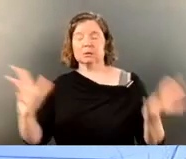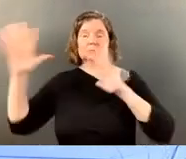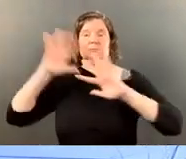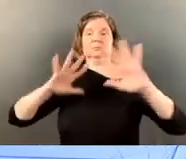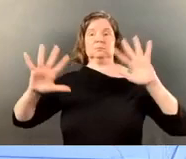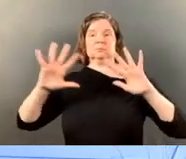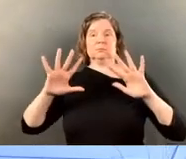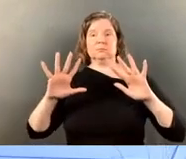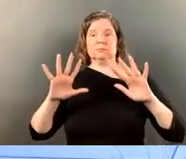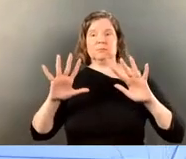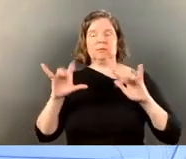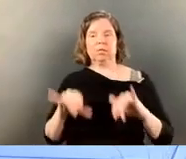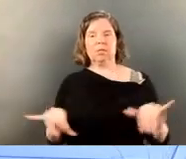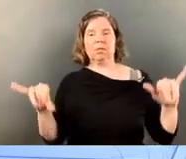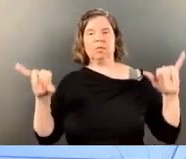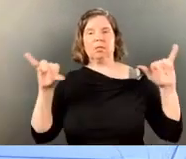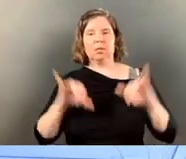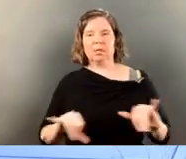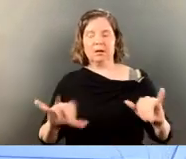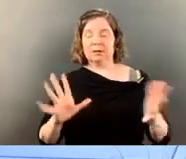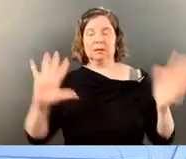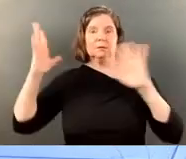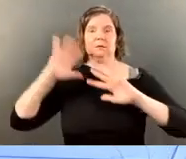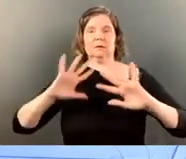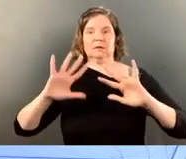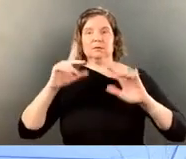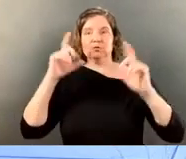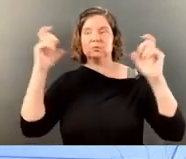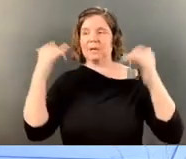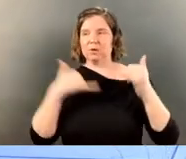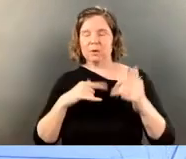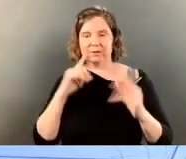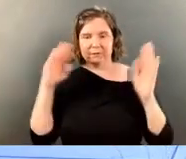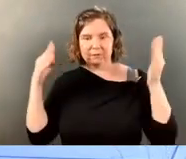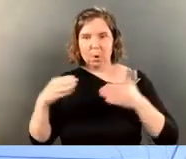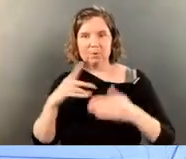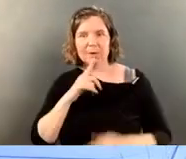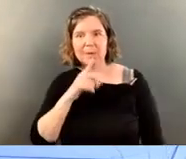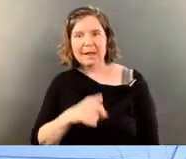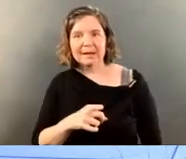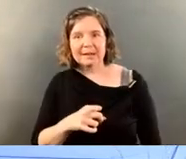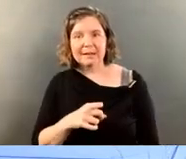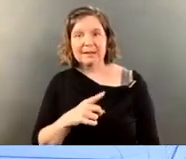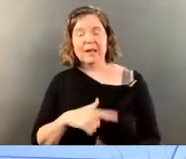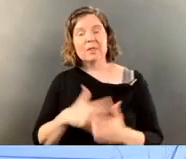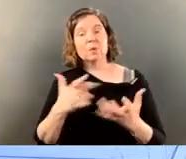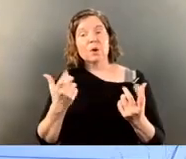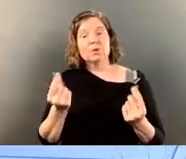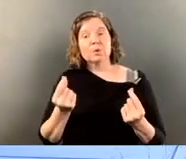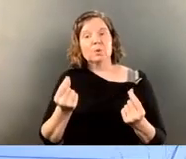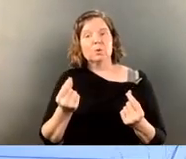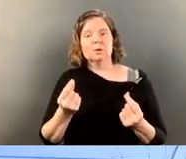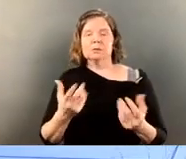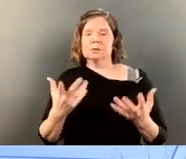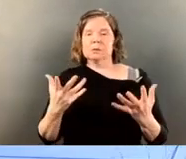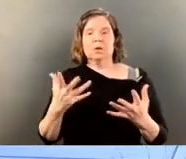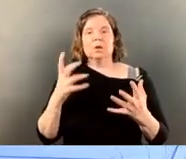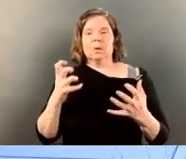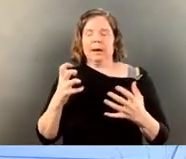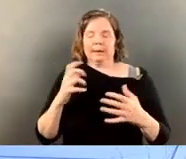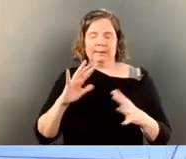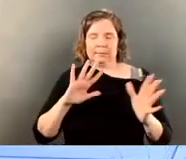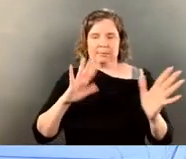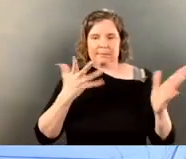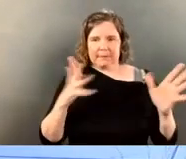up out of the illusion, wakes you up out of the dream, and you've got to deal with reality. And then what do you want to do? You want to reset all